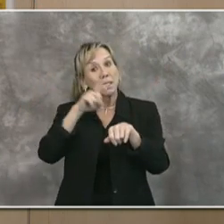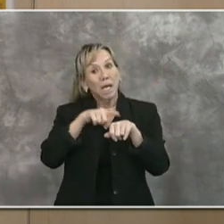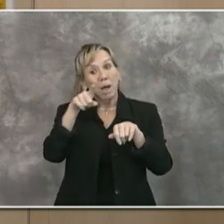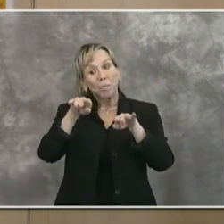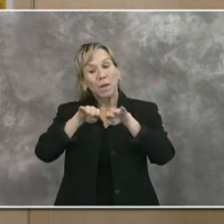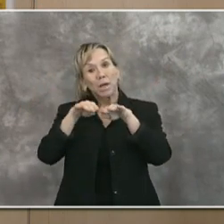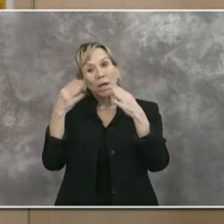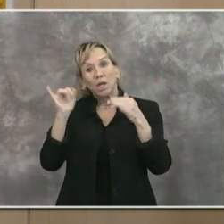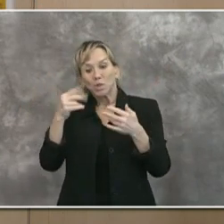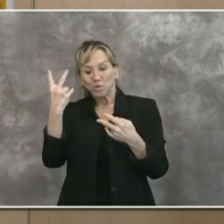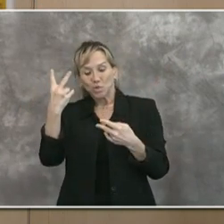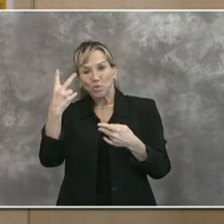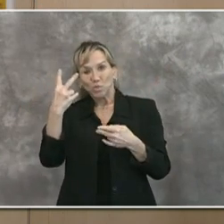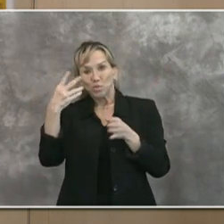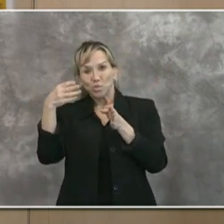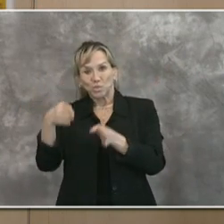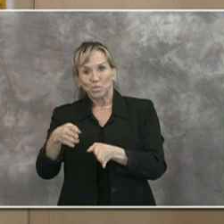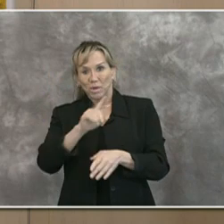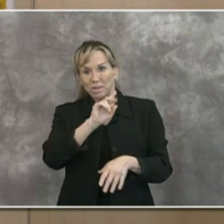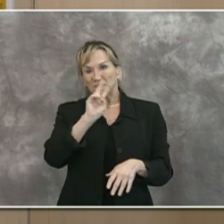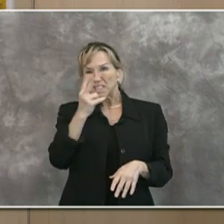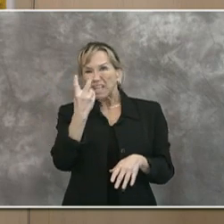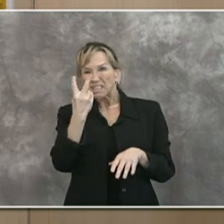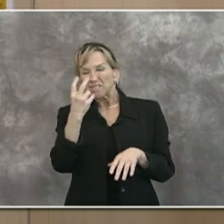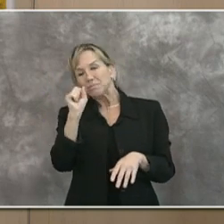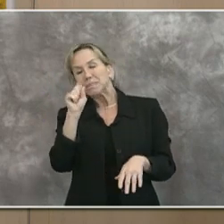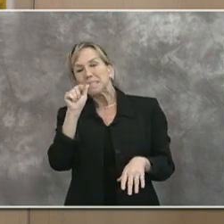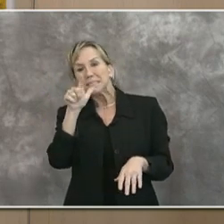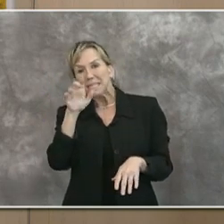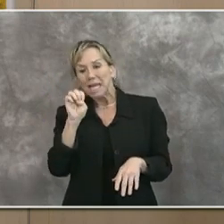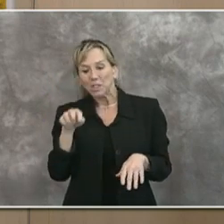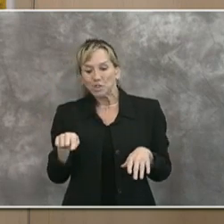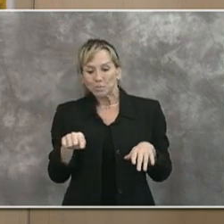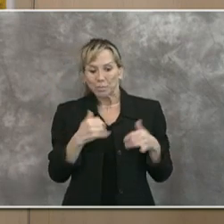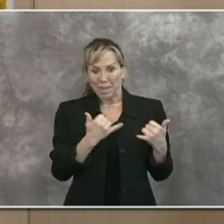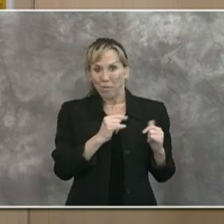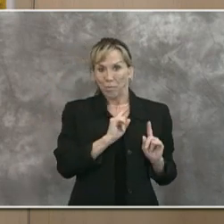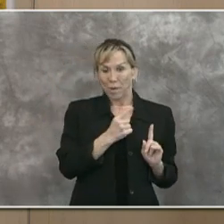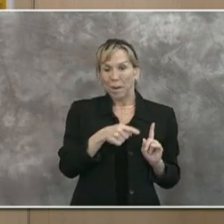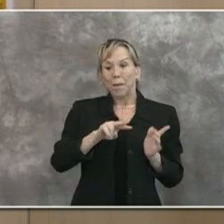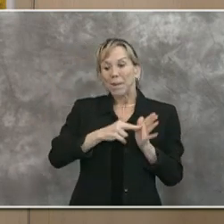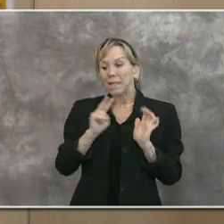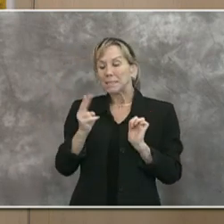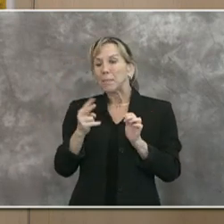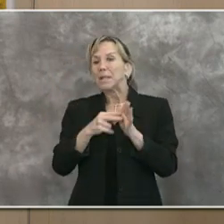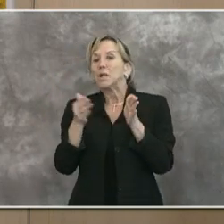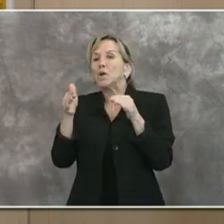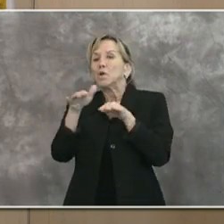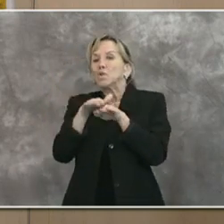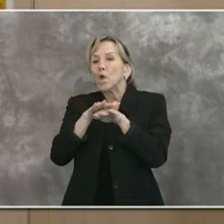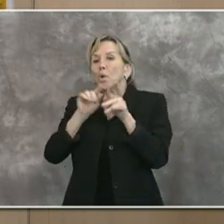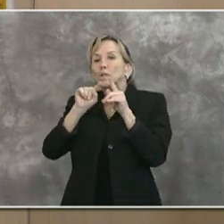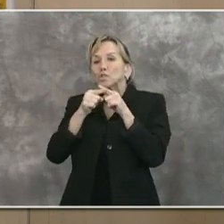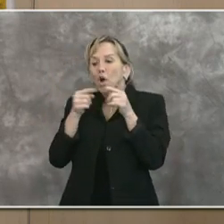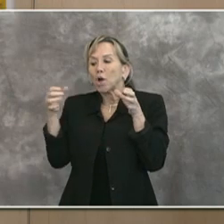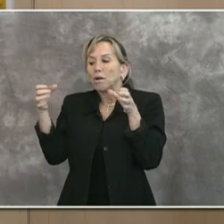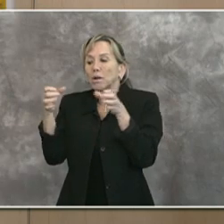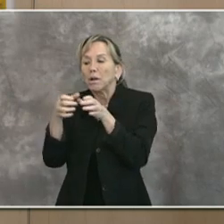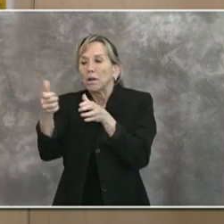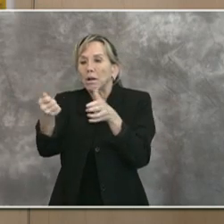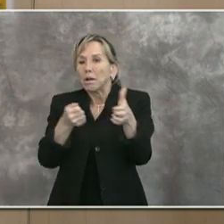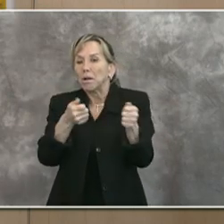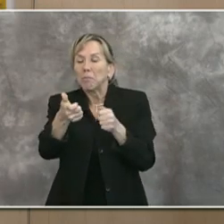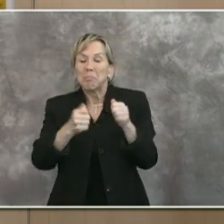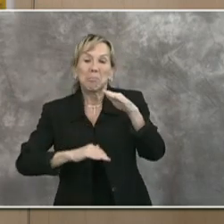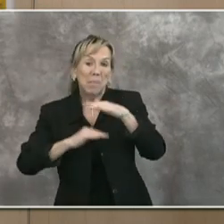if you review that, that allows a slow capacity for gathering, and I think it includes up